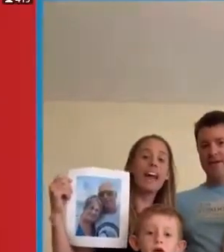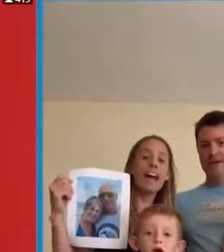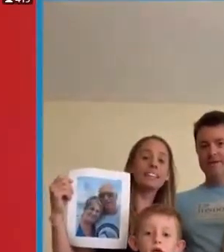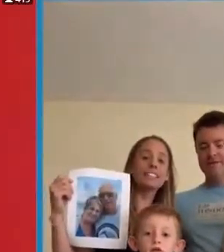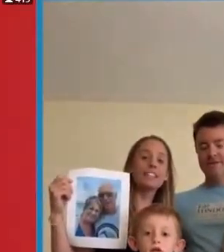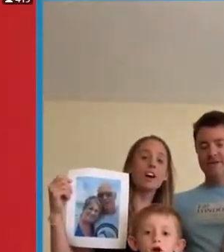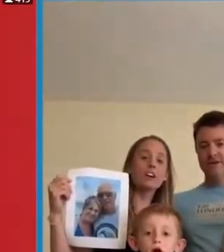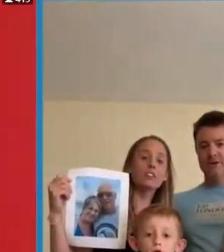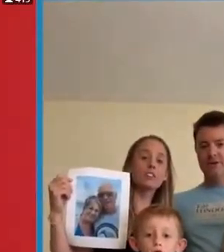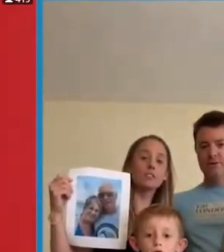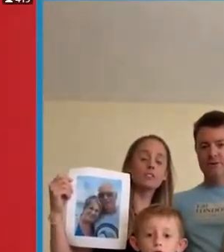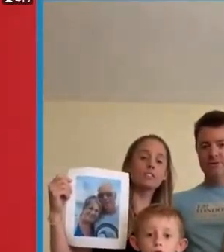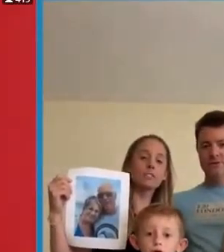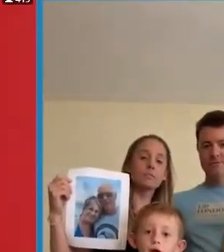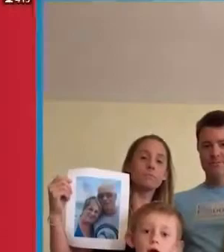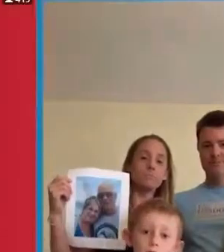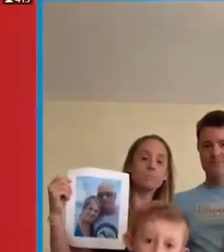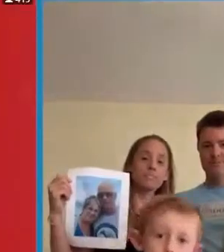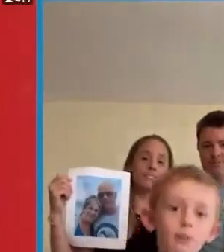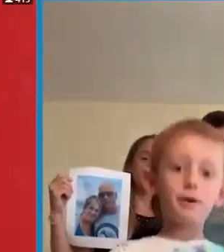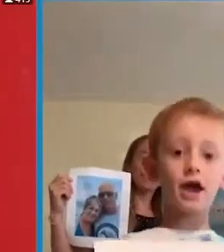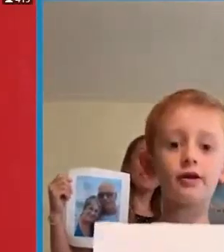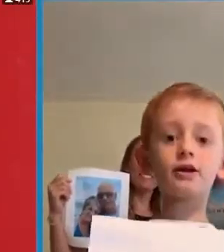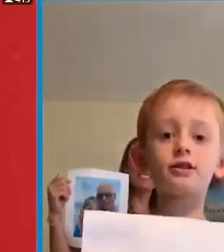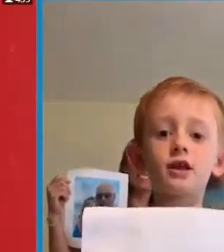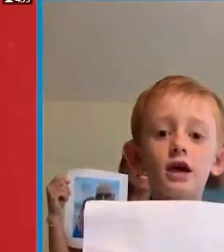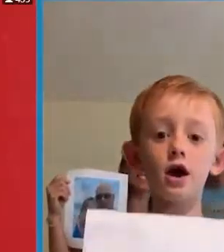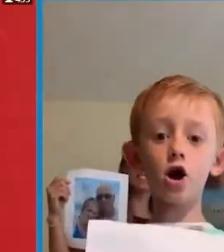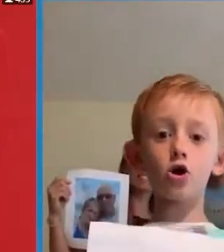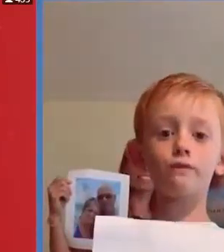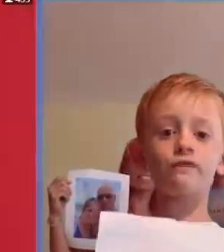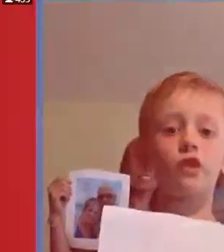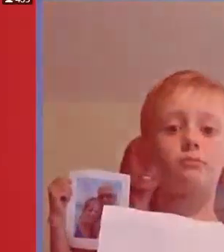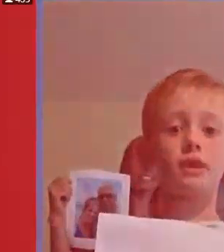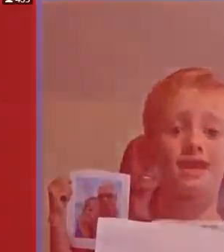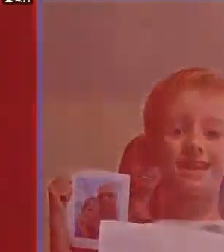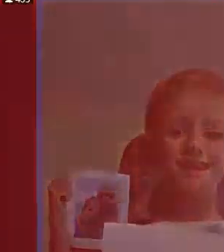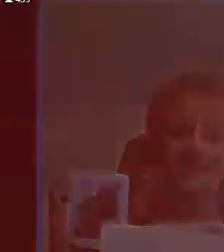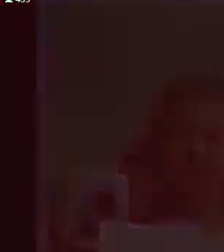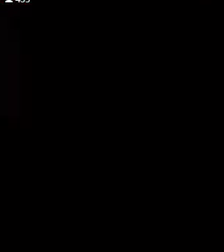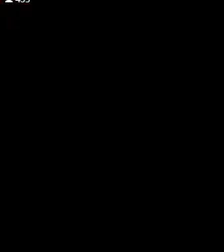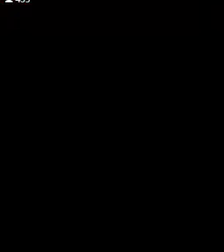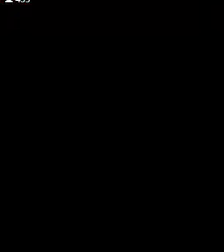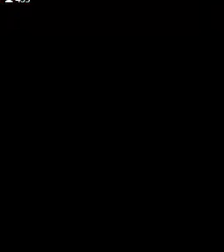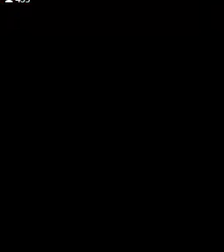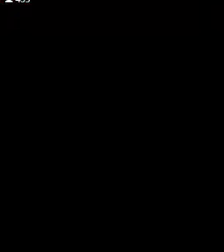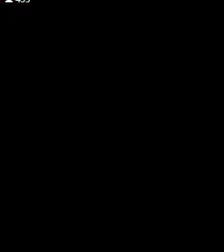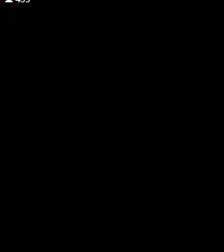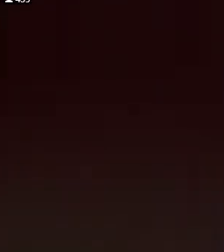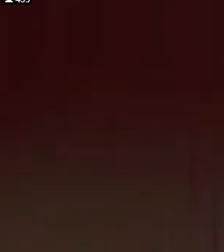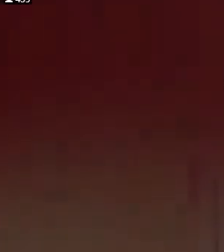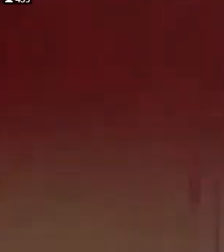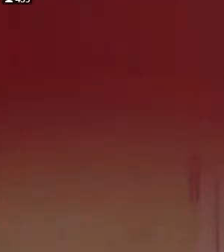Grandparents, and aunts and uncles. and my parents stay home for me.